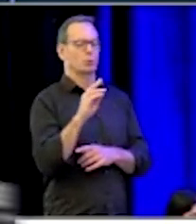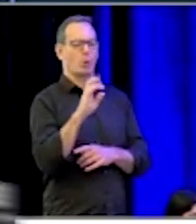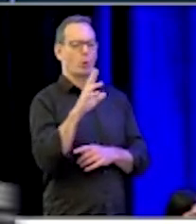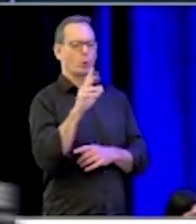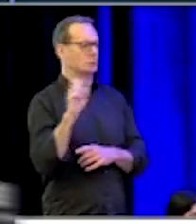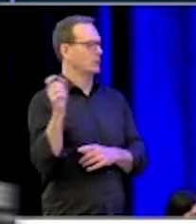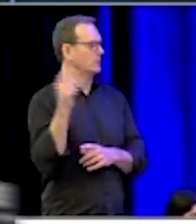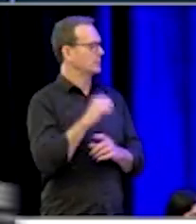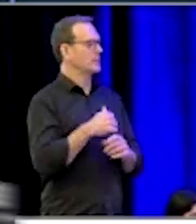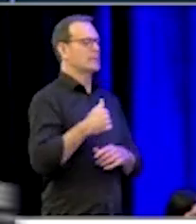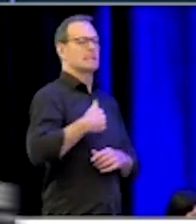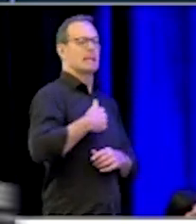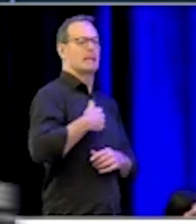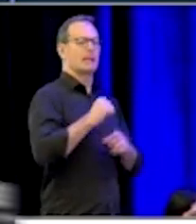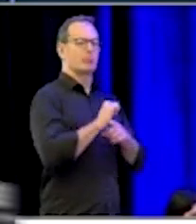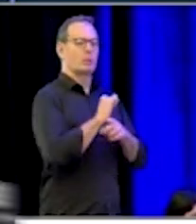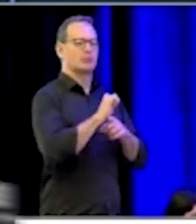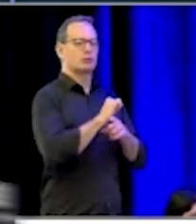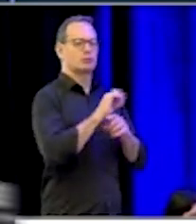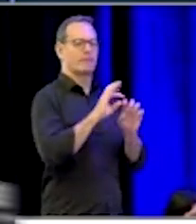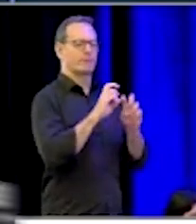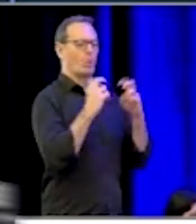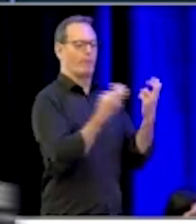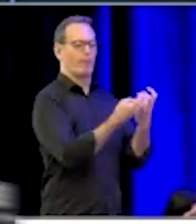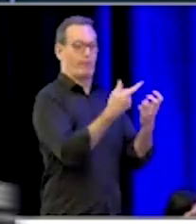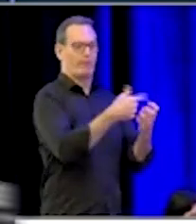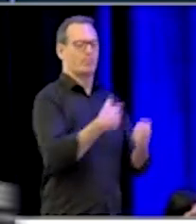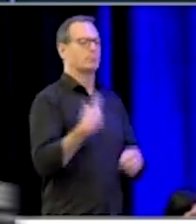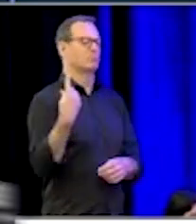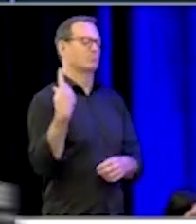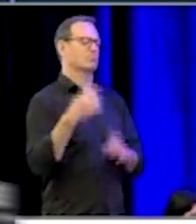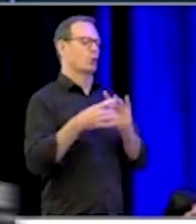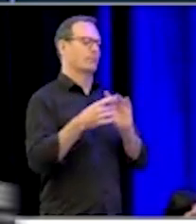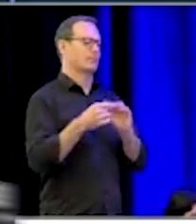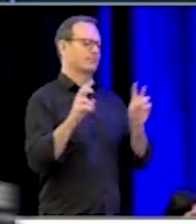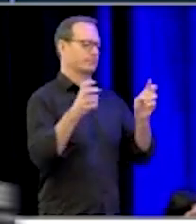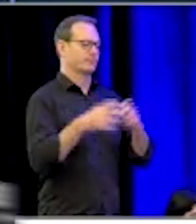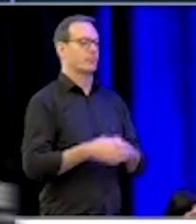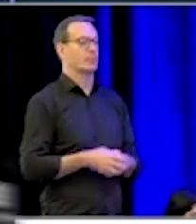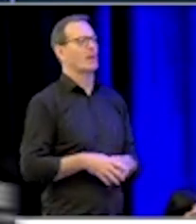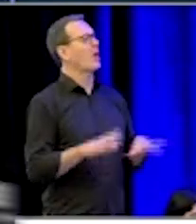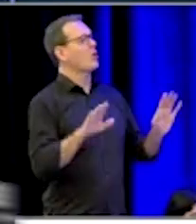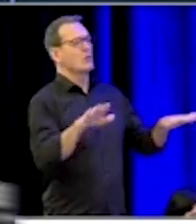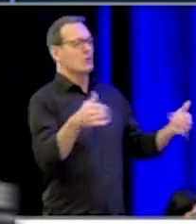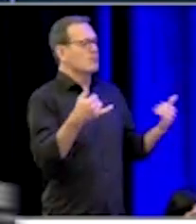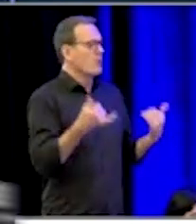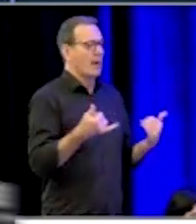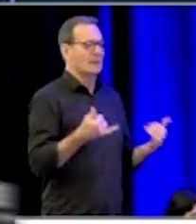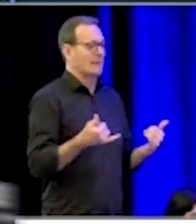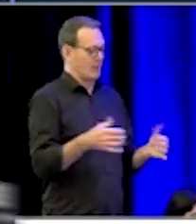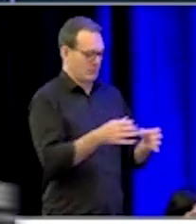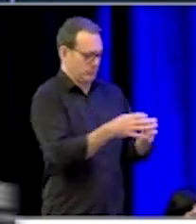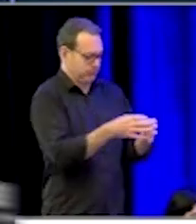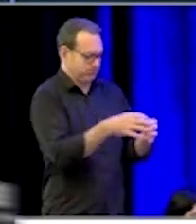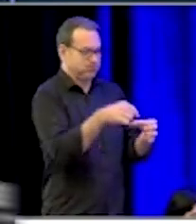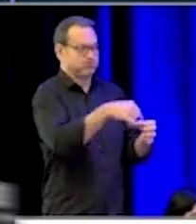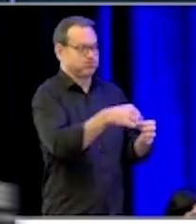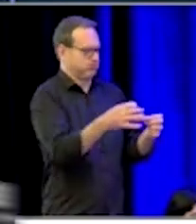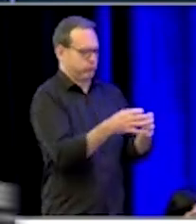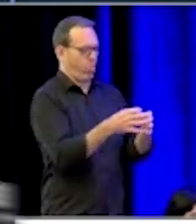the Canadian Apprenticeship Forum. And she said that the current job pool is not sustainable